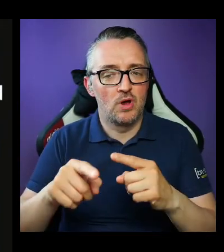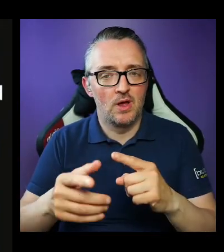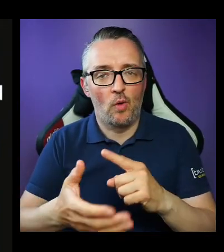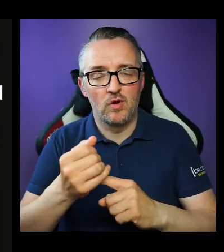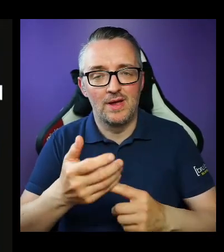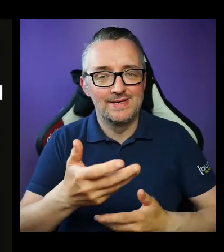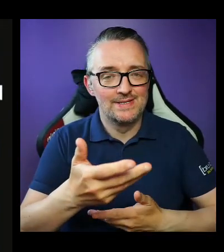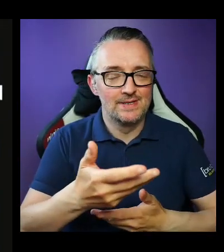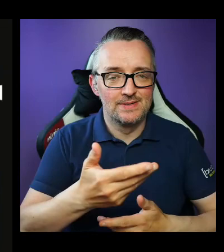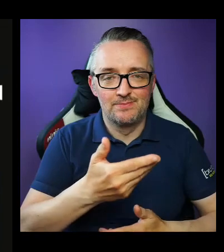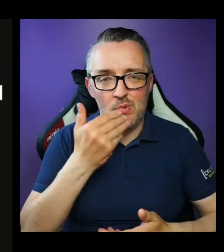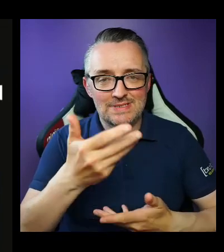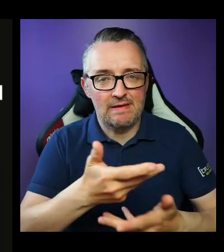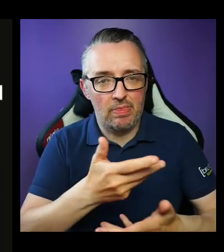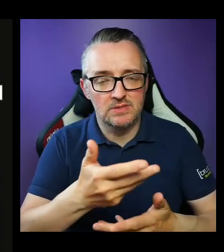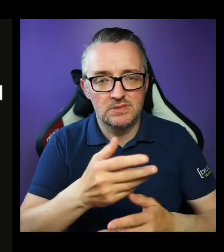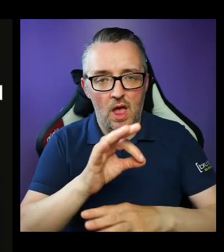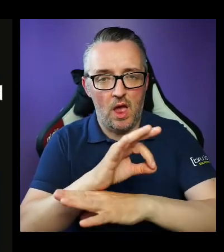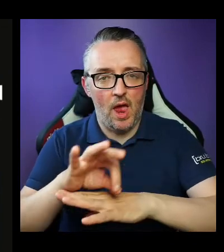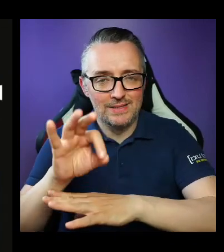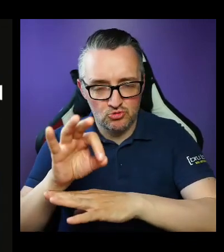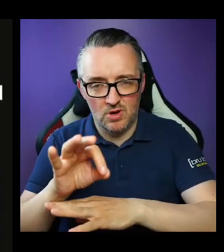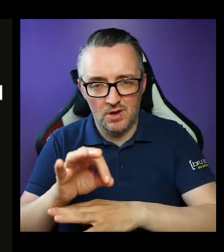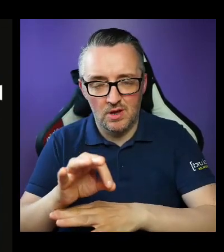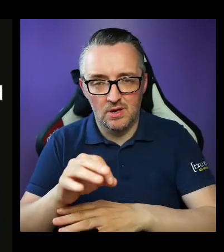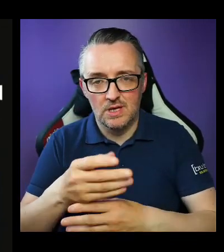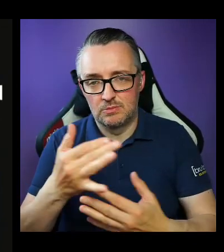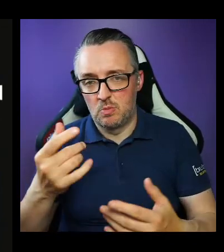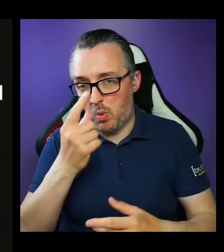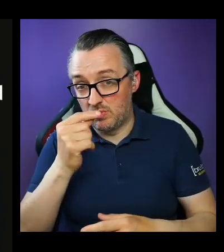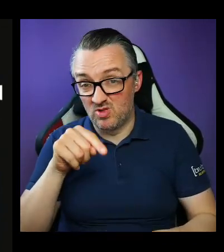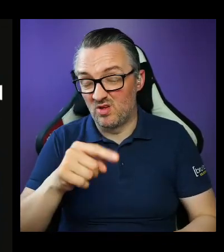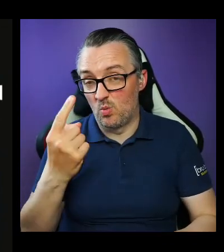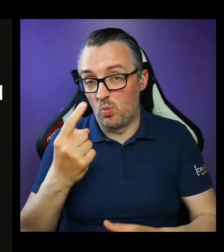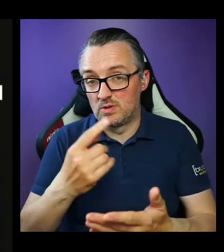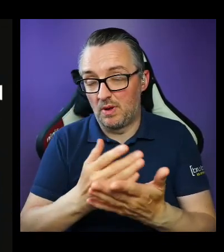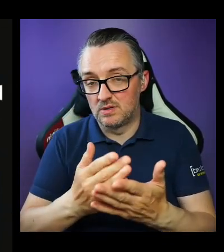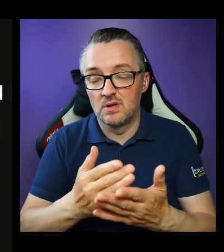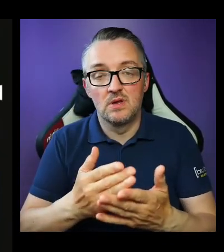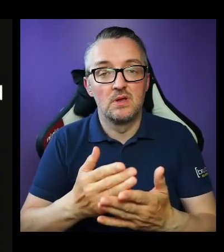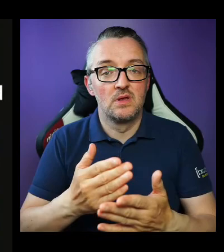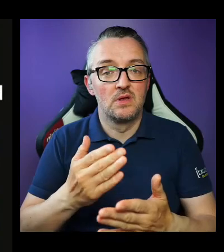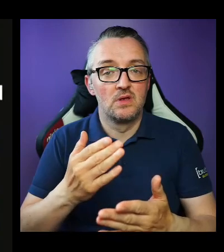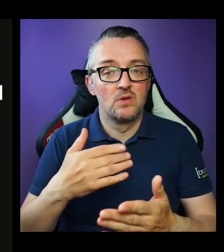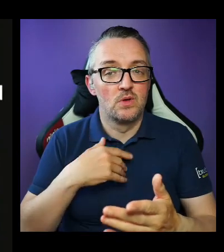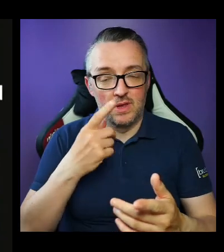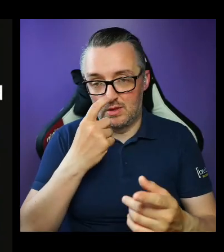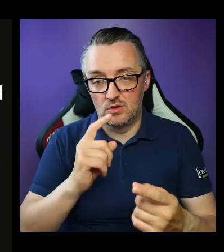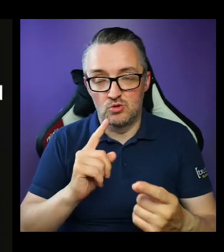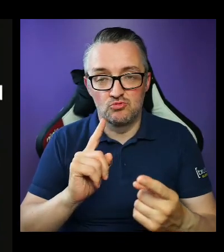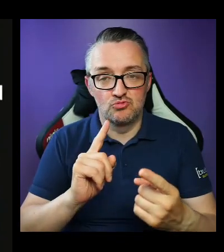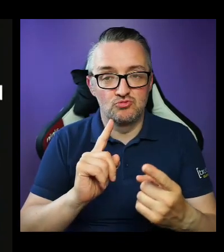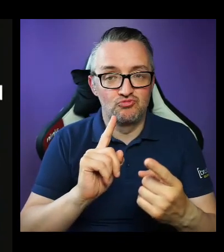serverless architecture as much as possible. So that's one thing. And when it comes to porting that data, for instance,